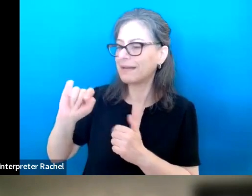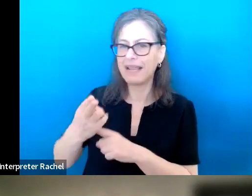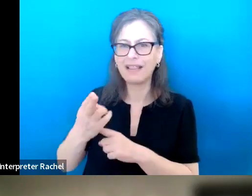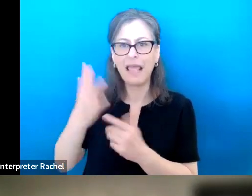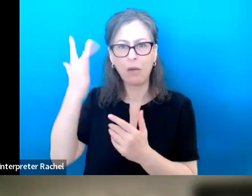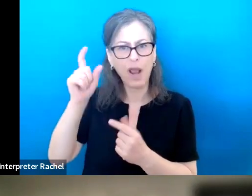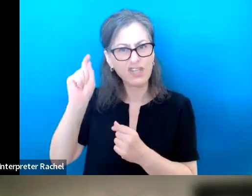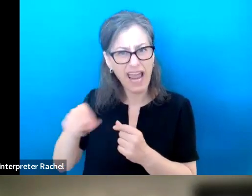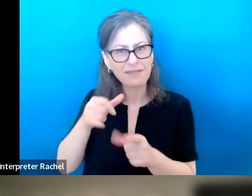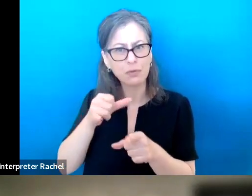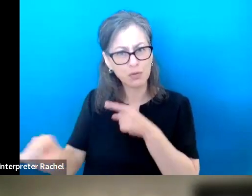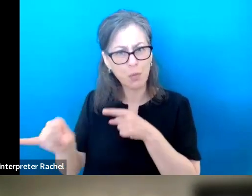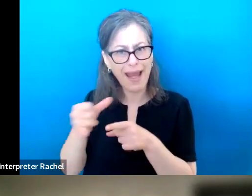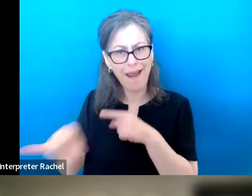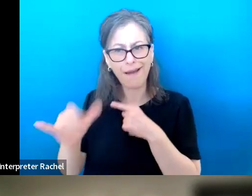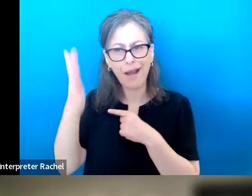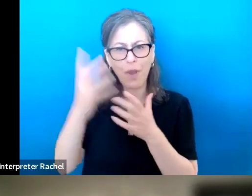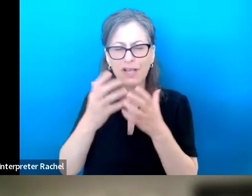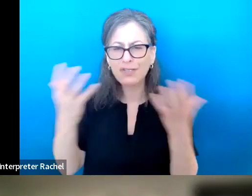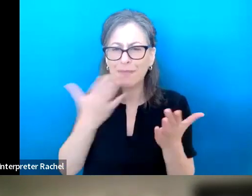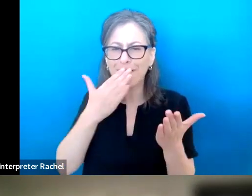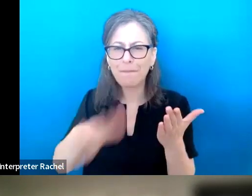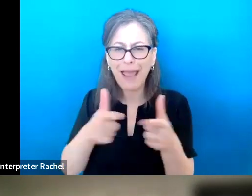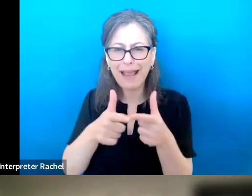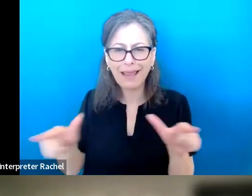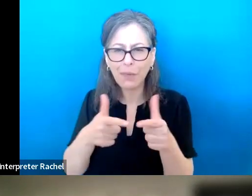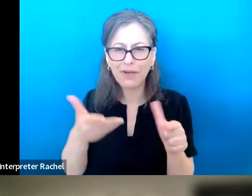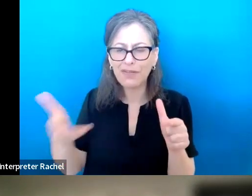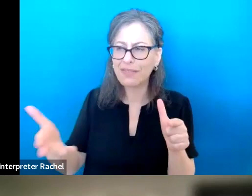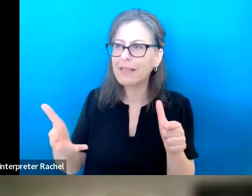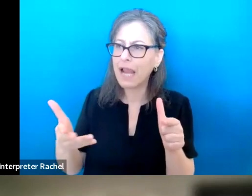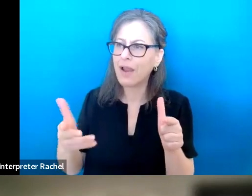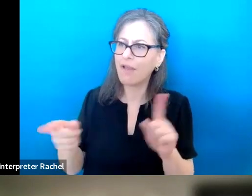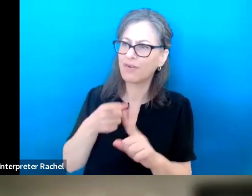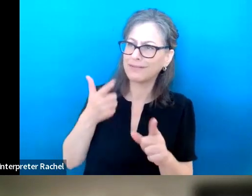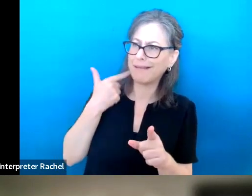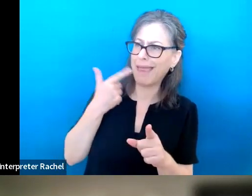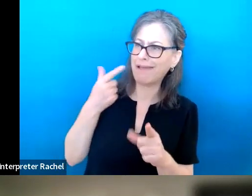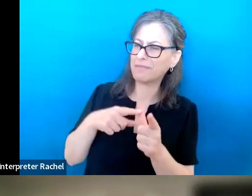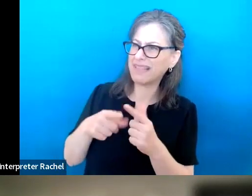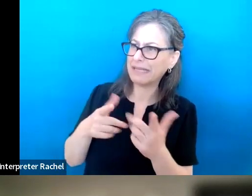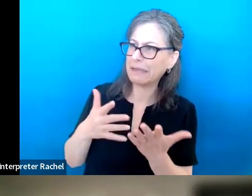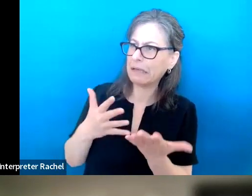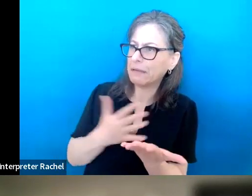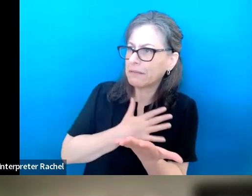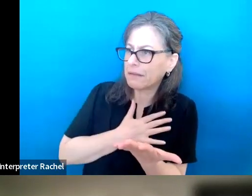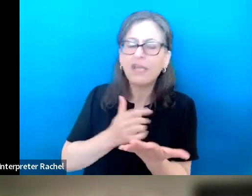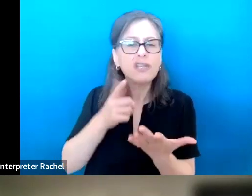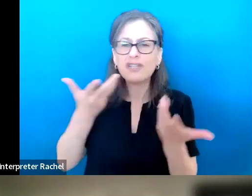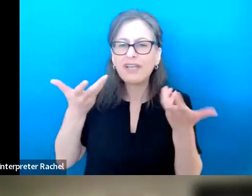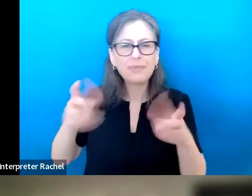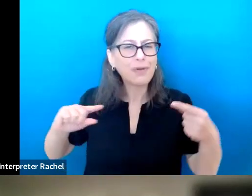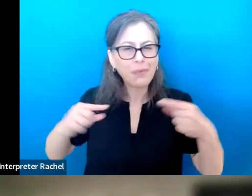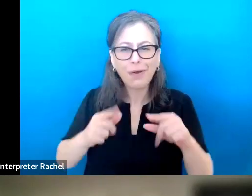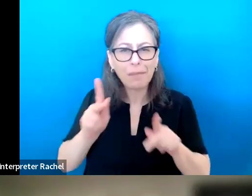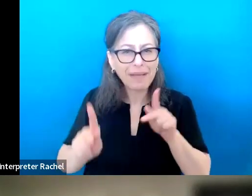swear, and why there is so much bad language within the movie. Because it's not that she's trying to hurt anybody. It's not like we